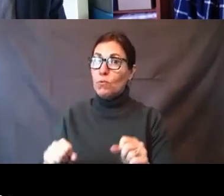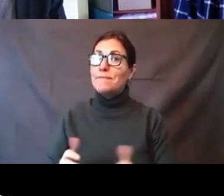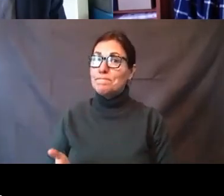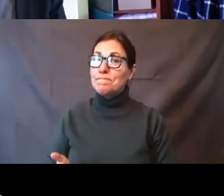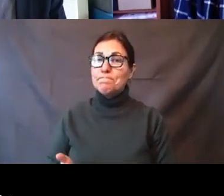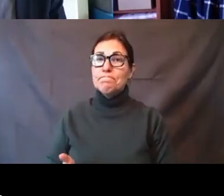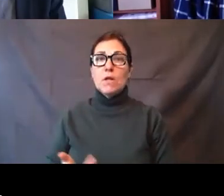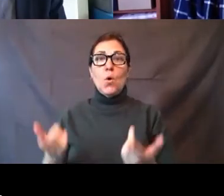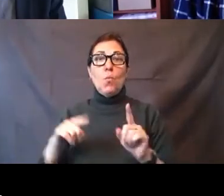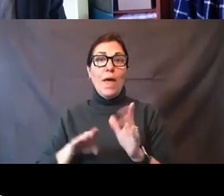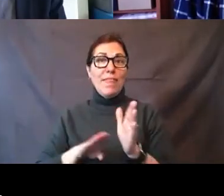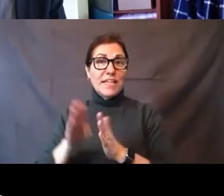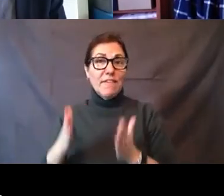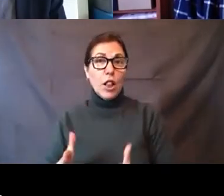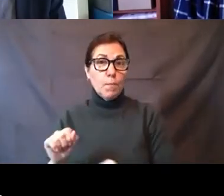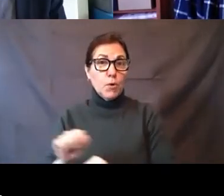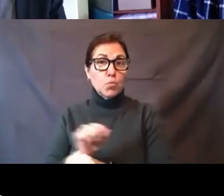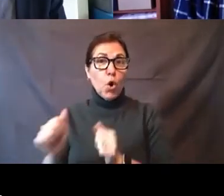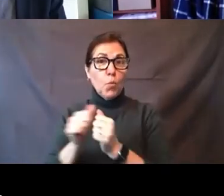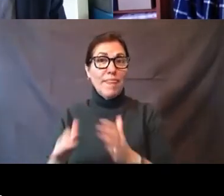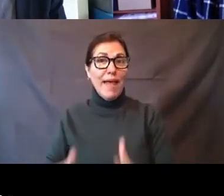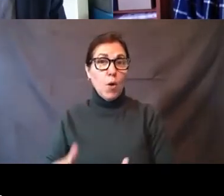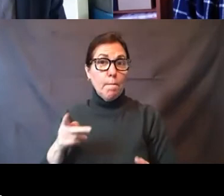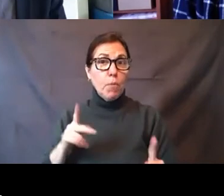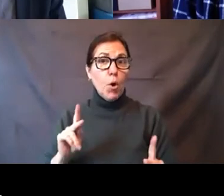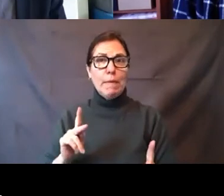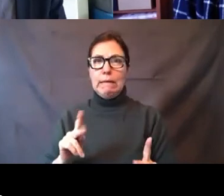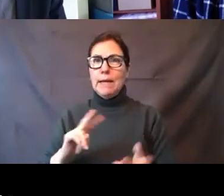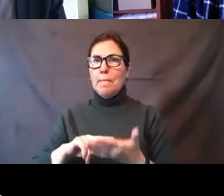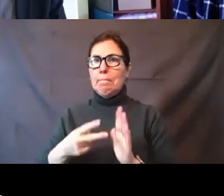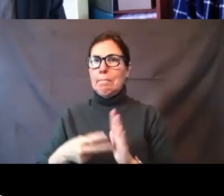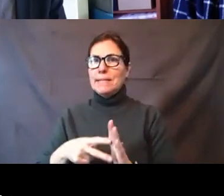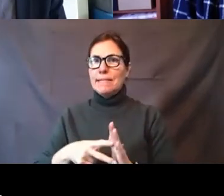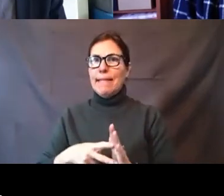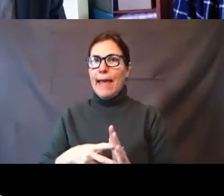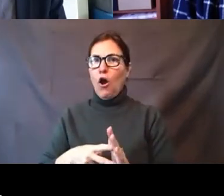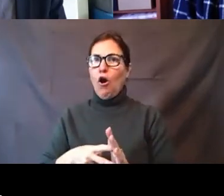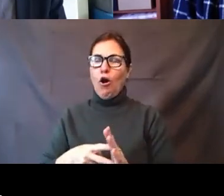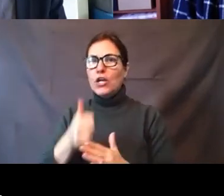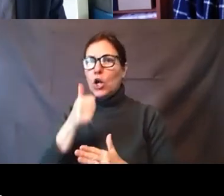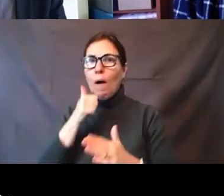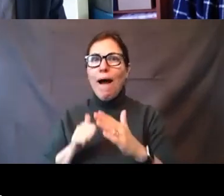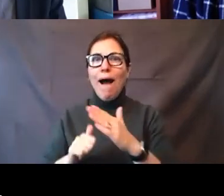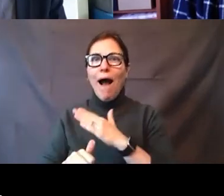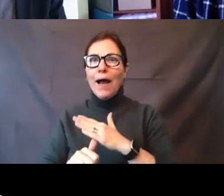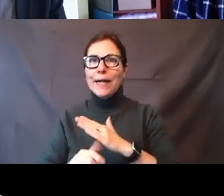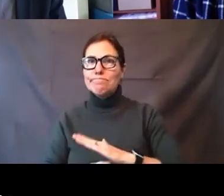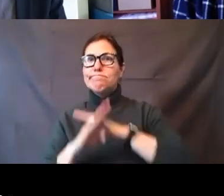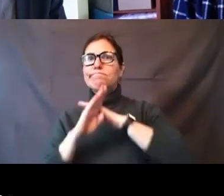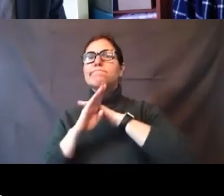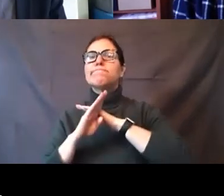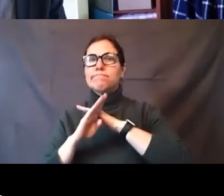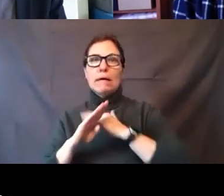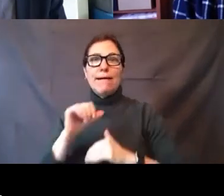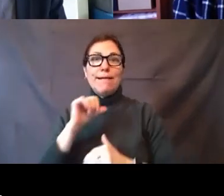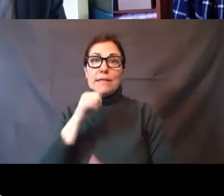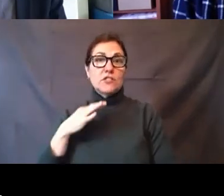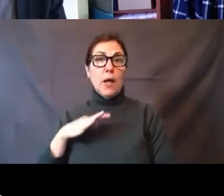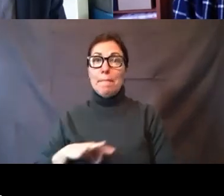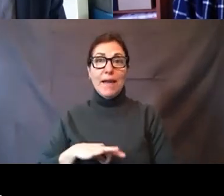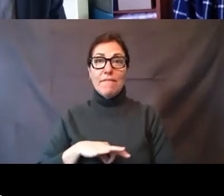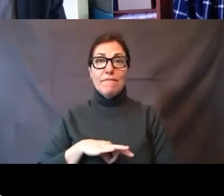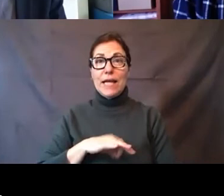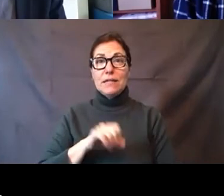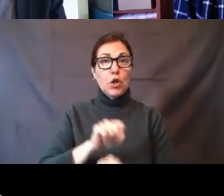developers work without permits, they are hiding behind a practice that doesn't benefit the worker or the city. When you have a